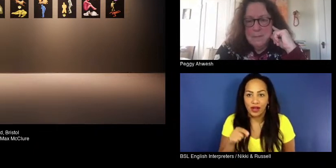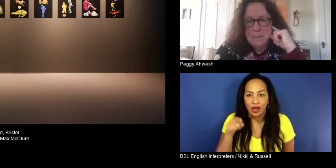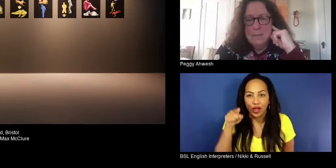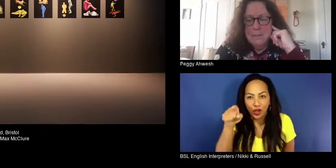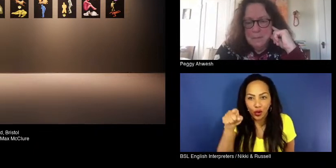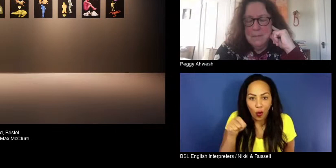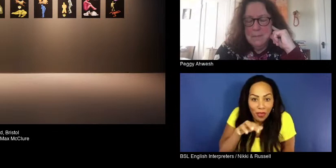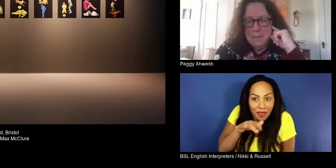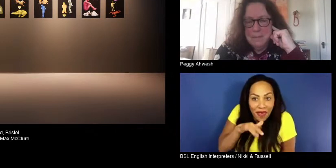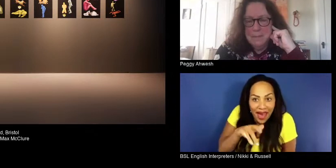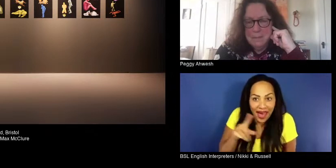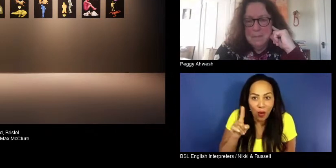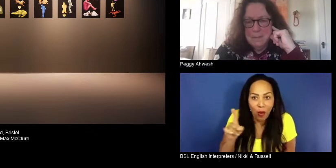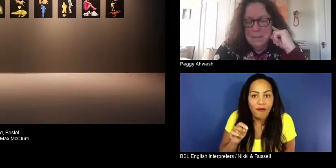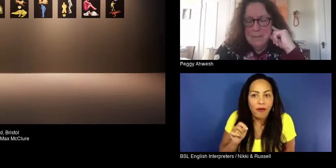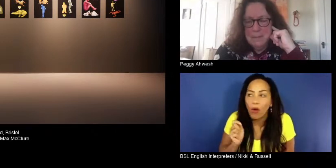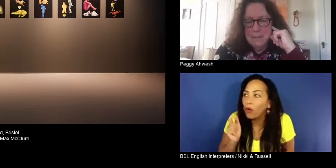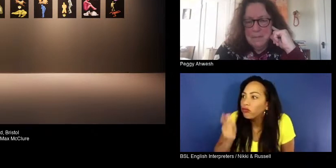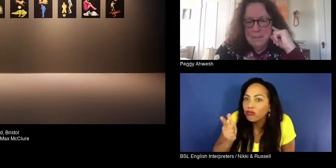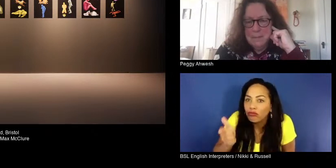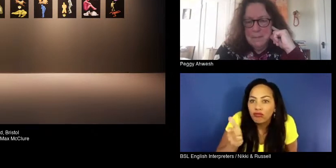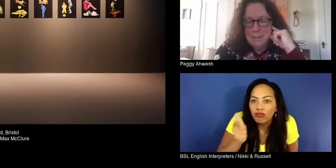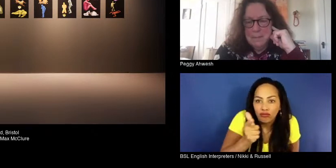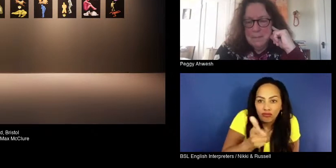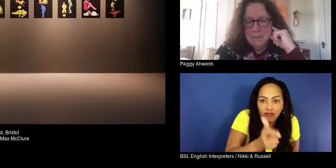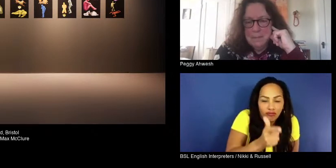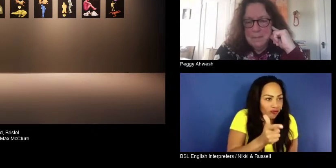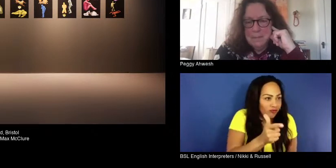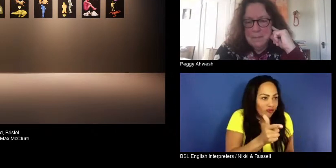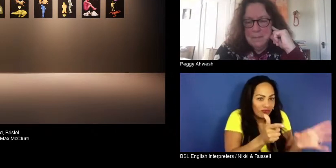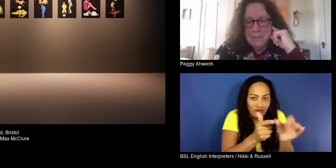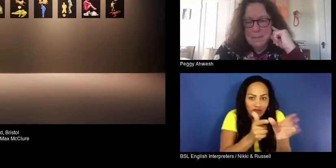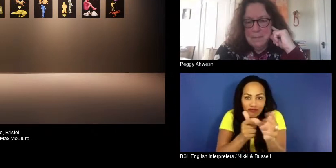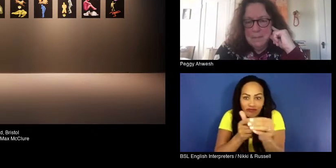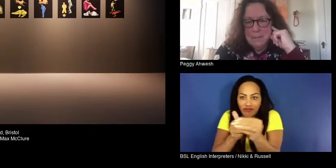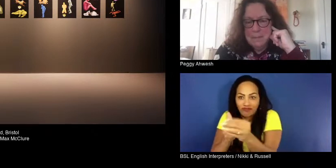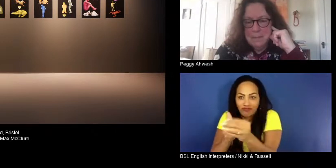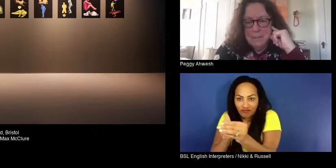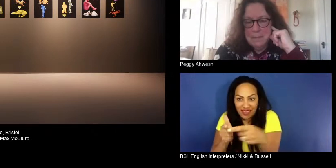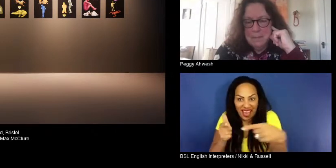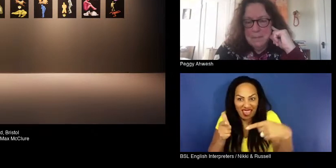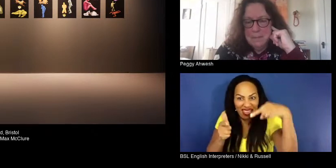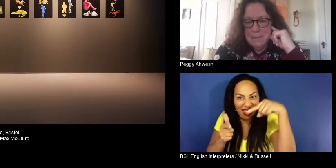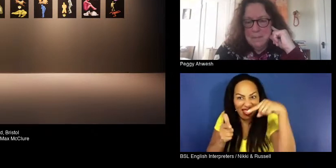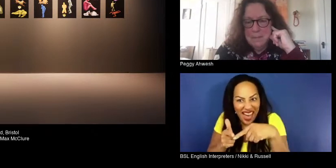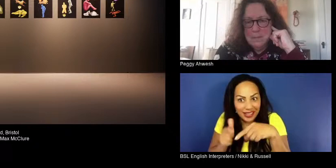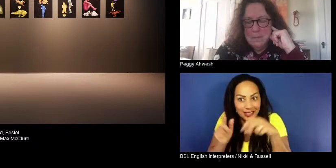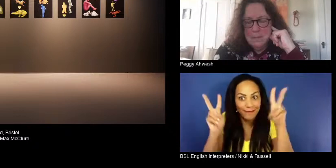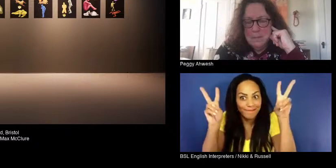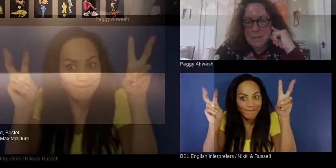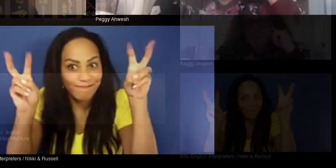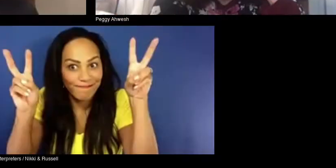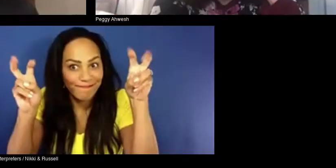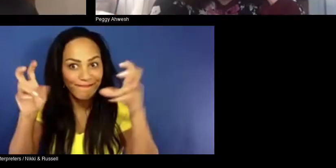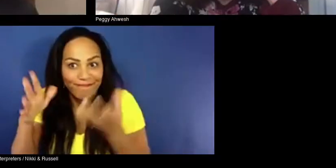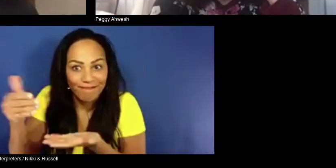accumulator. Mm-hmm. And I think that there's a sense that these kind of like, they are in a way like the time, Warhol's time capsules